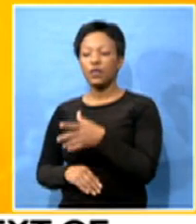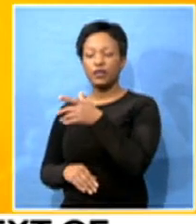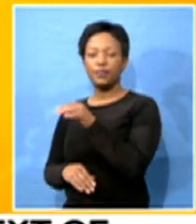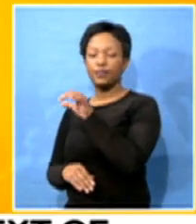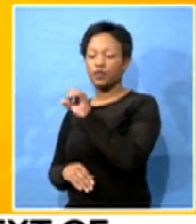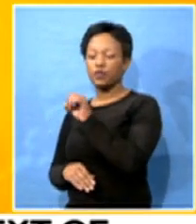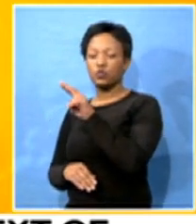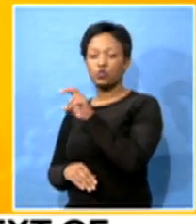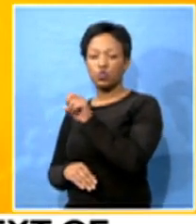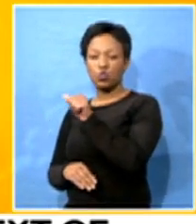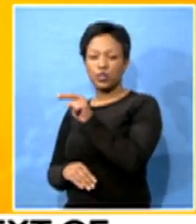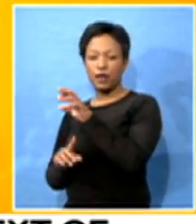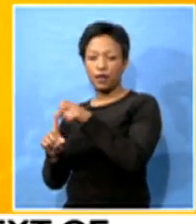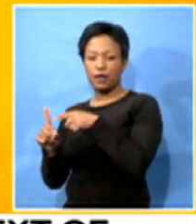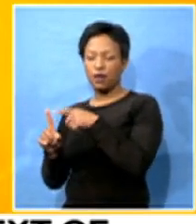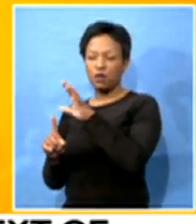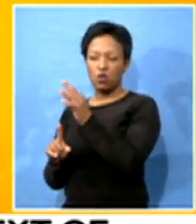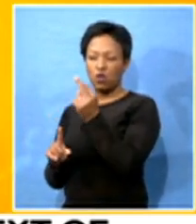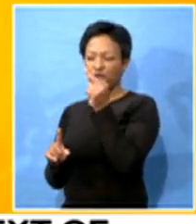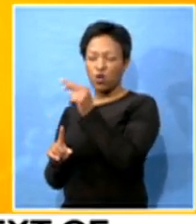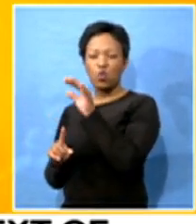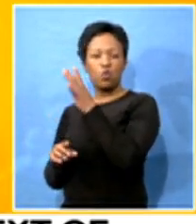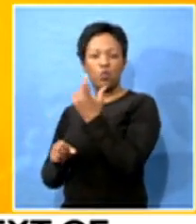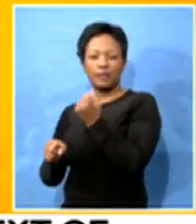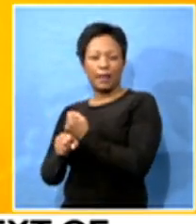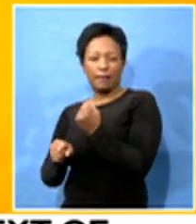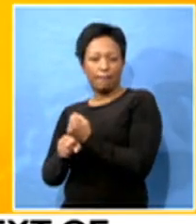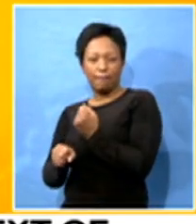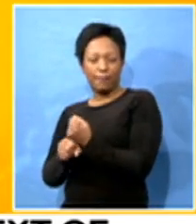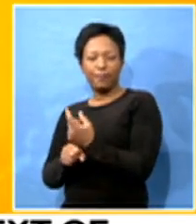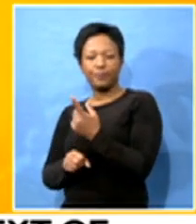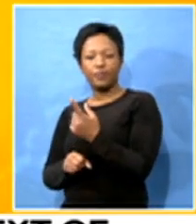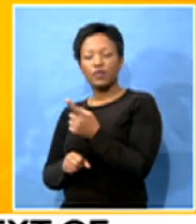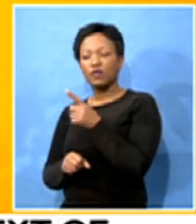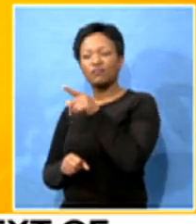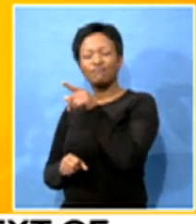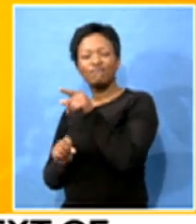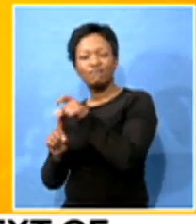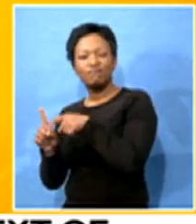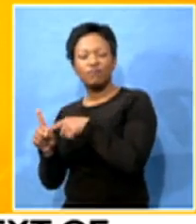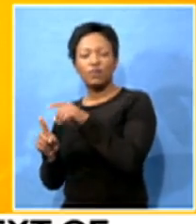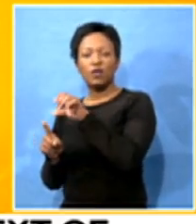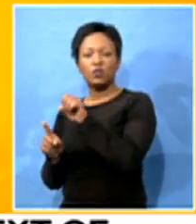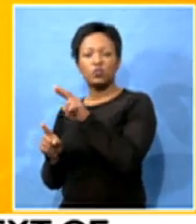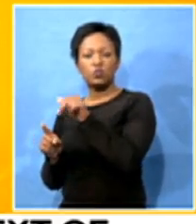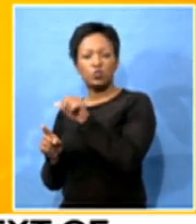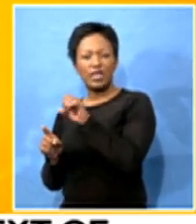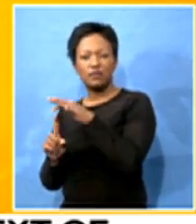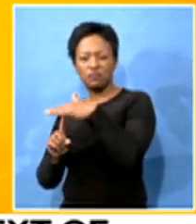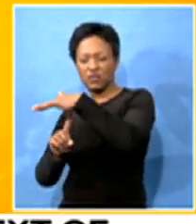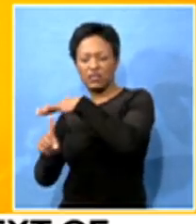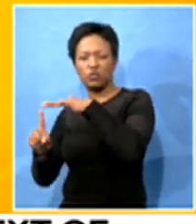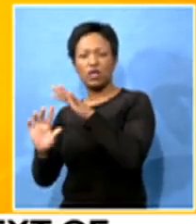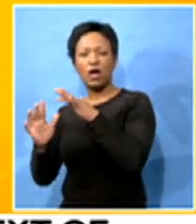and let's talk to what's actually happening on the ground. So, Susan, what is the situation in the mining